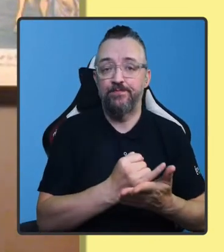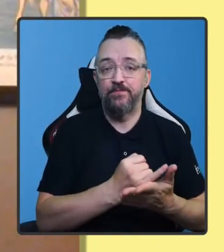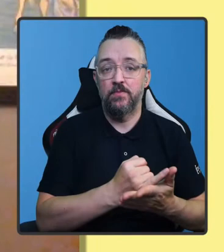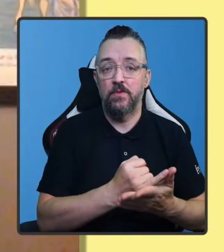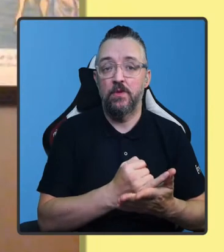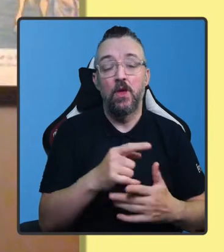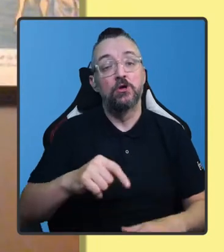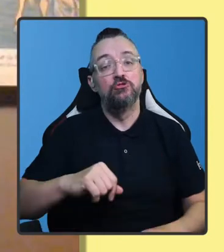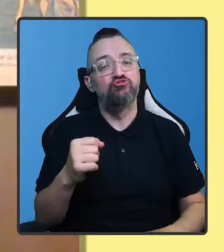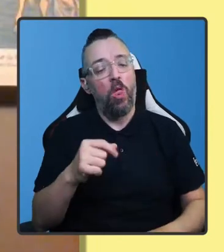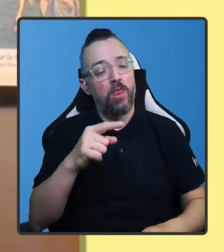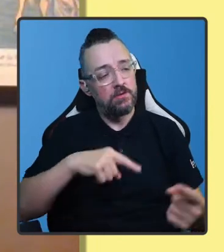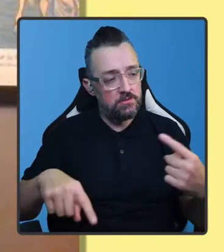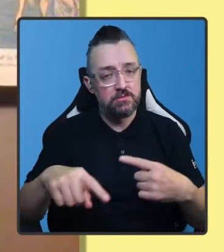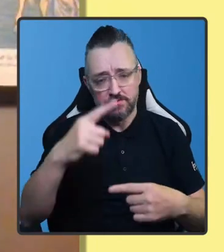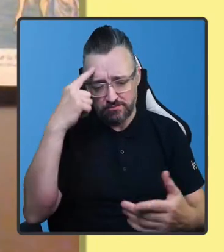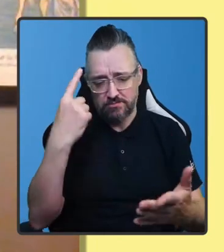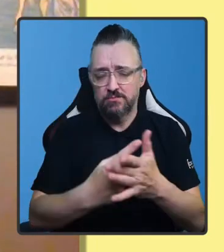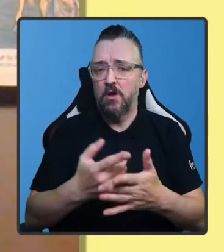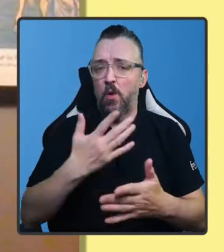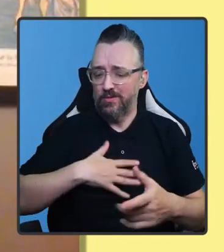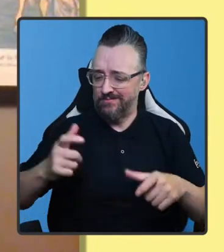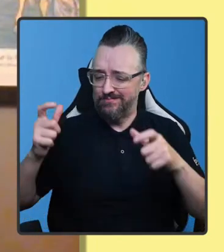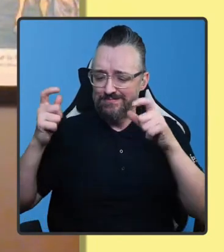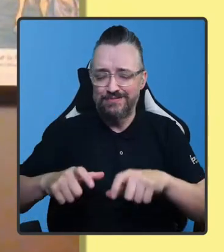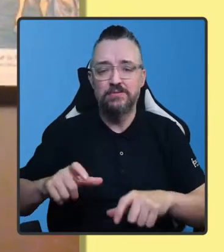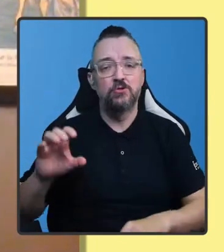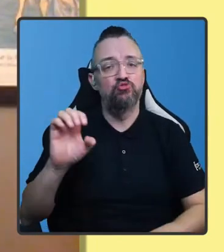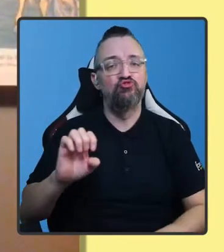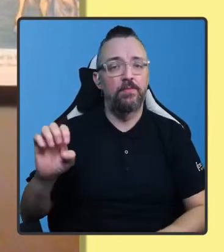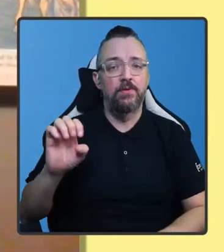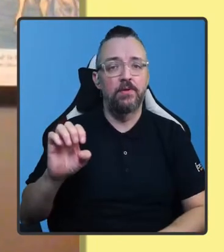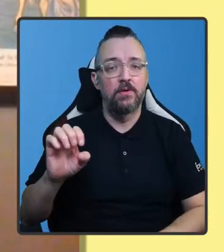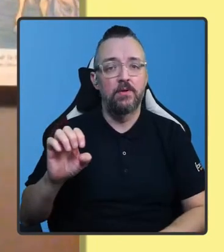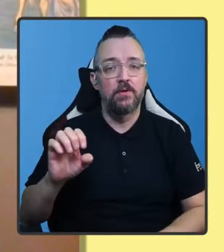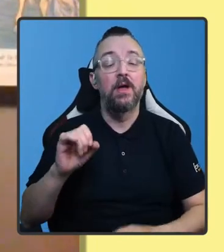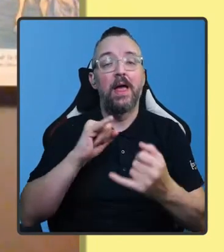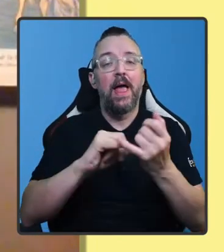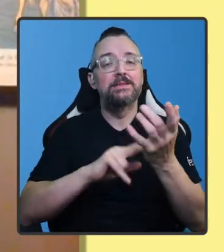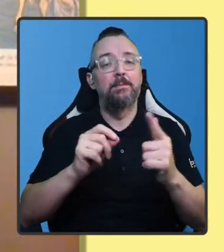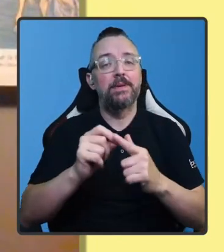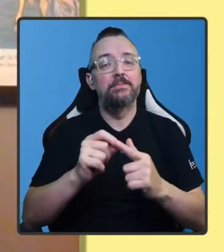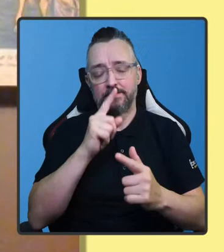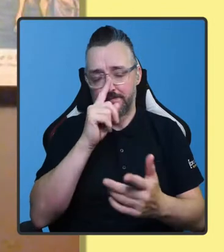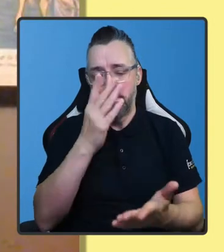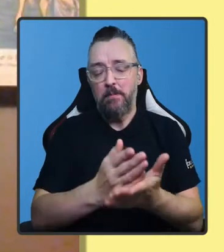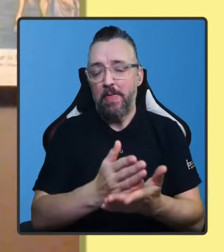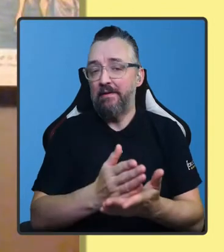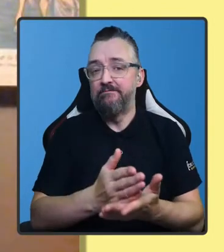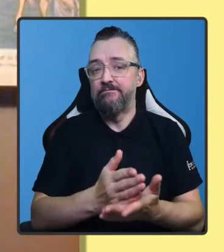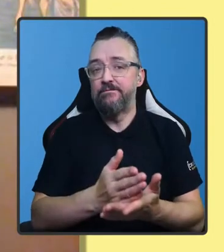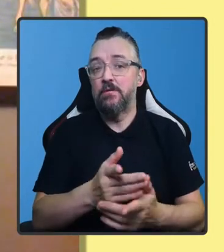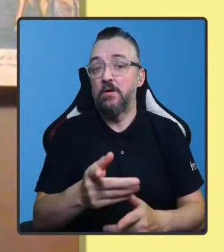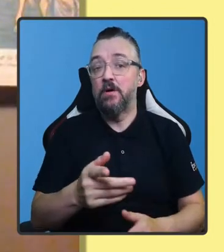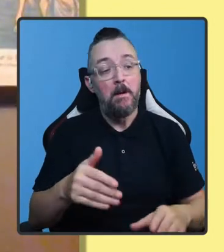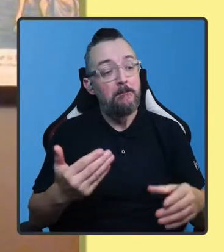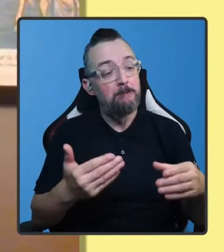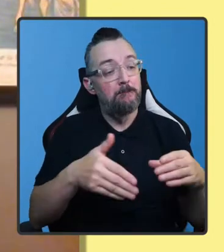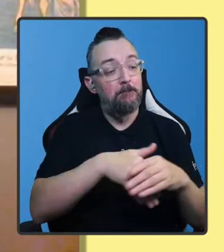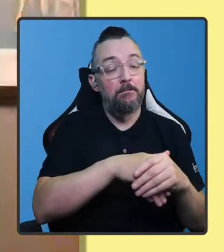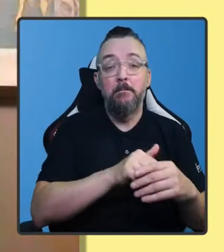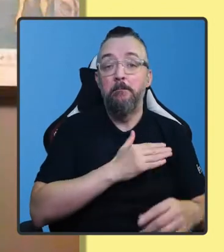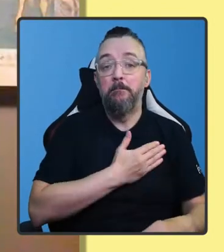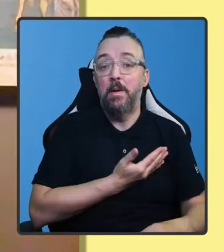to decisively remain within the European Union. And the SNP firmly believe that EU membership is the best option for an